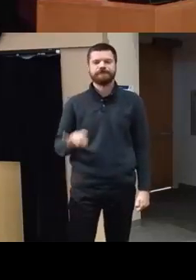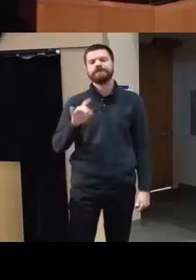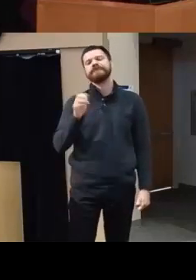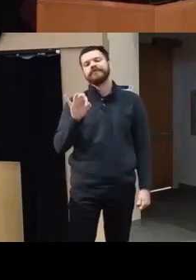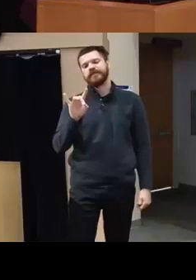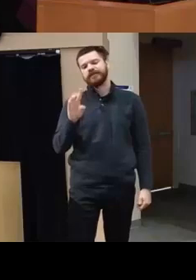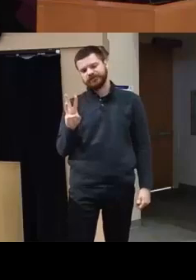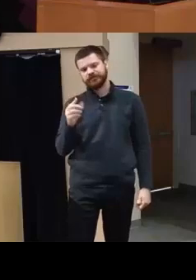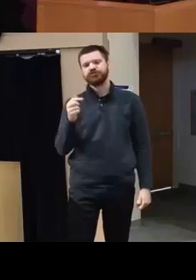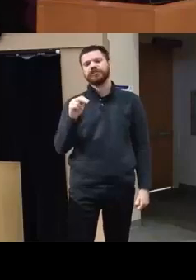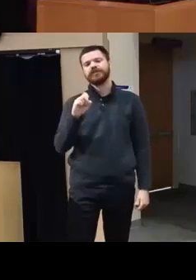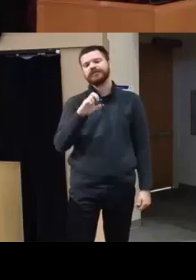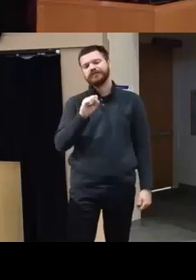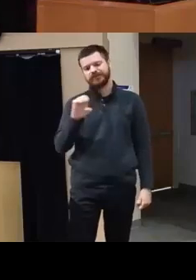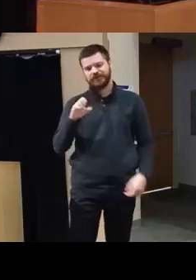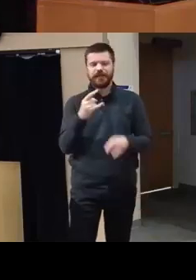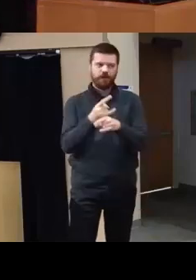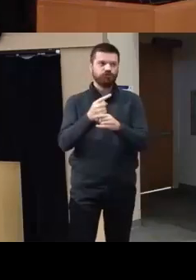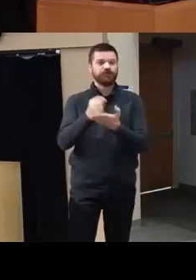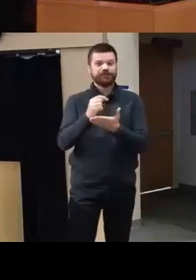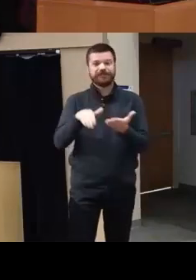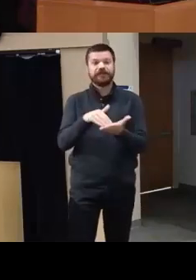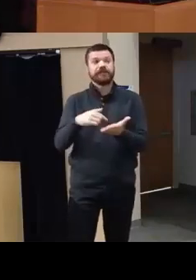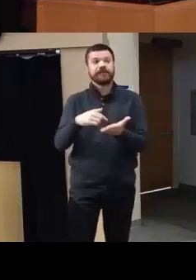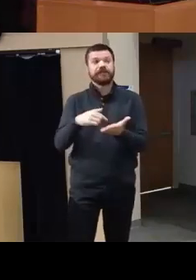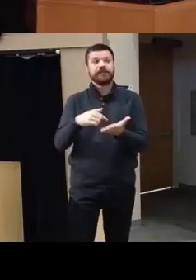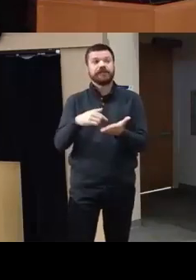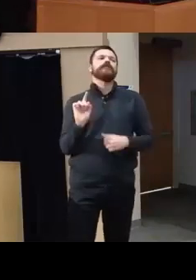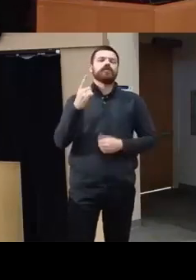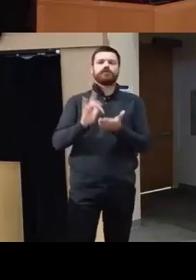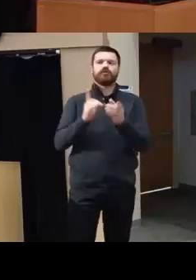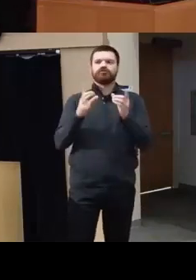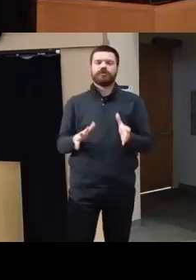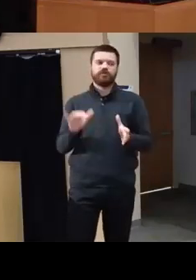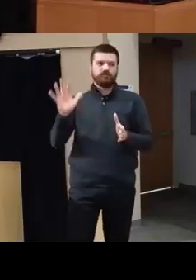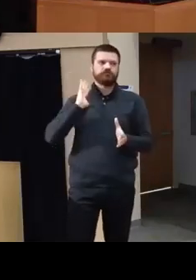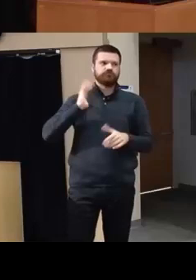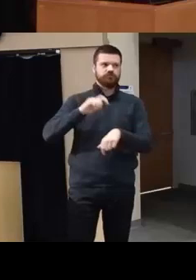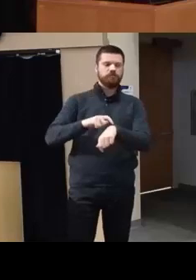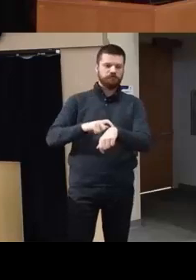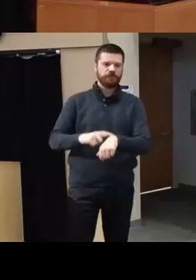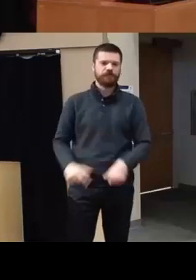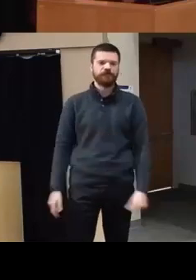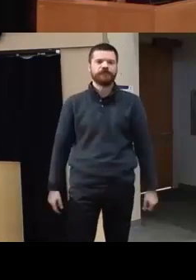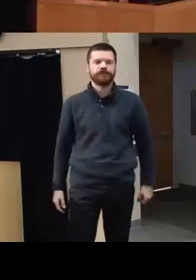86, Genesee Alcohol Treatment Center opens. I was their first medical director at that time.